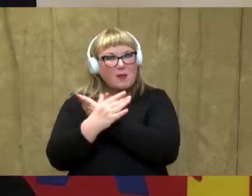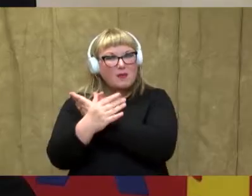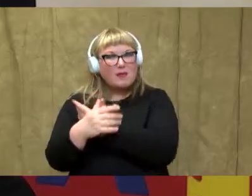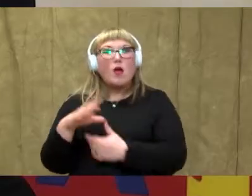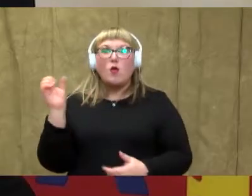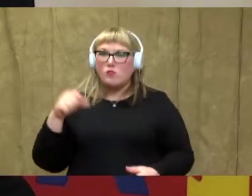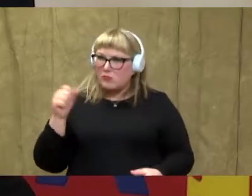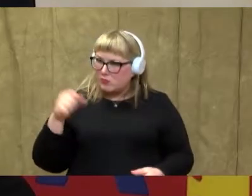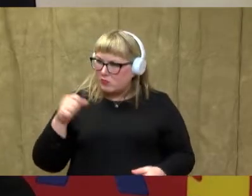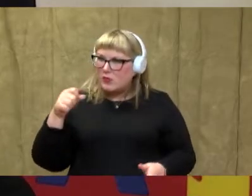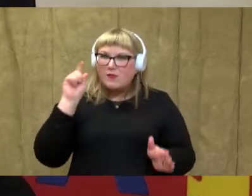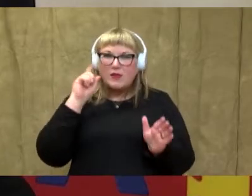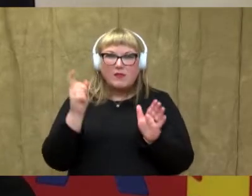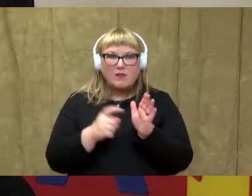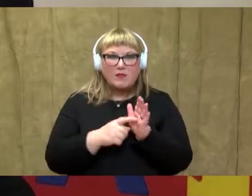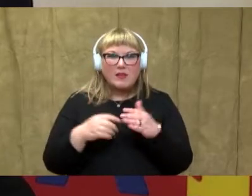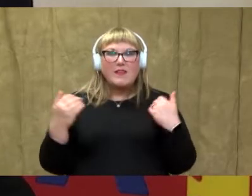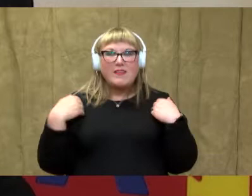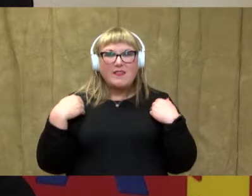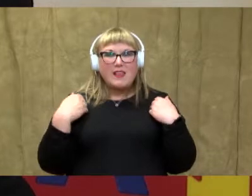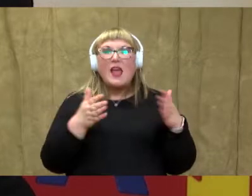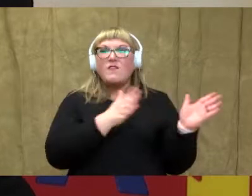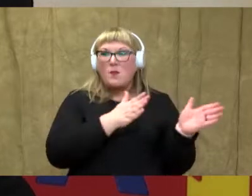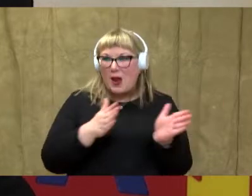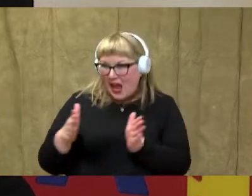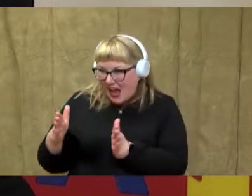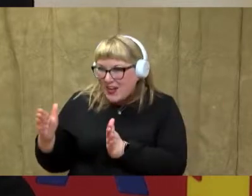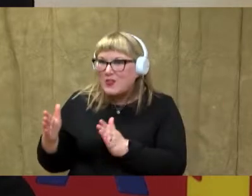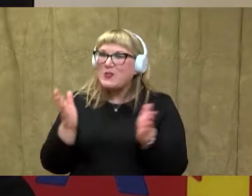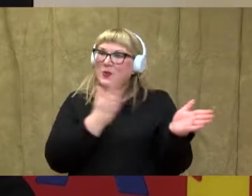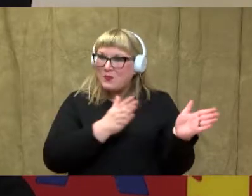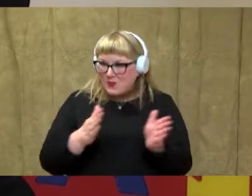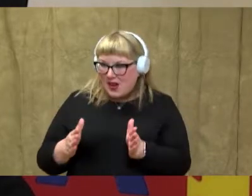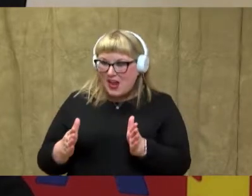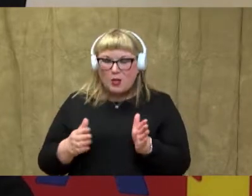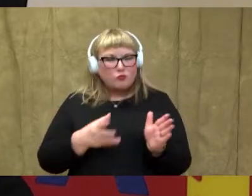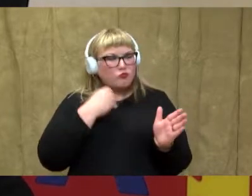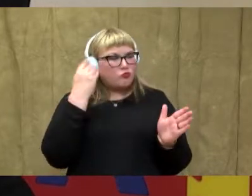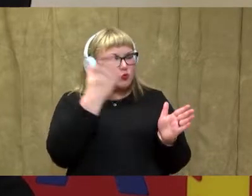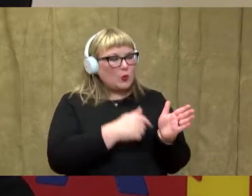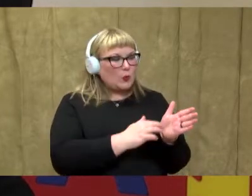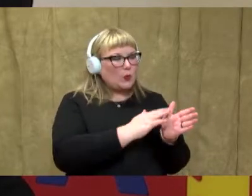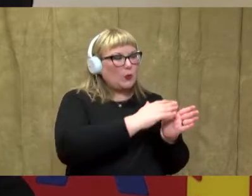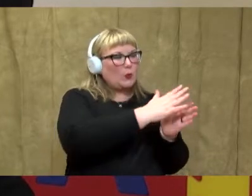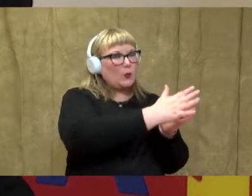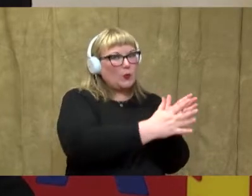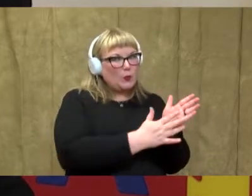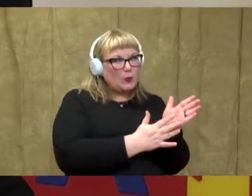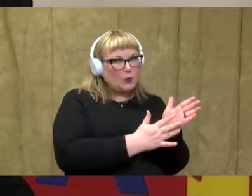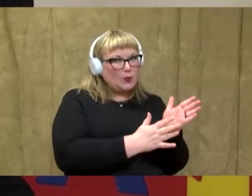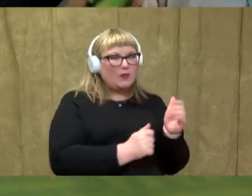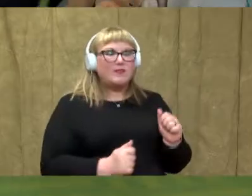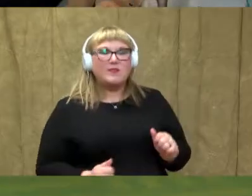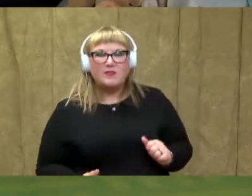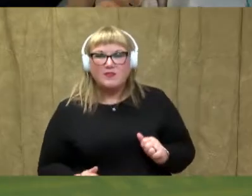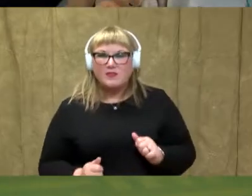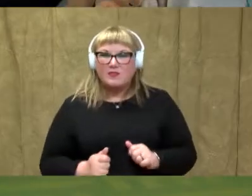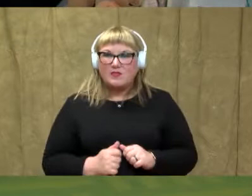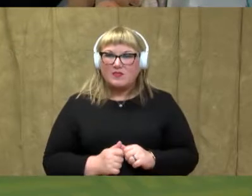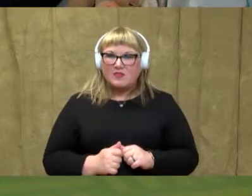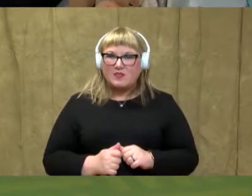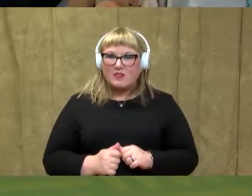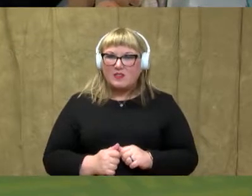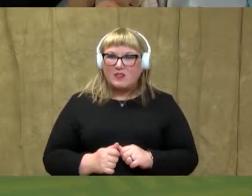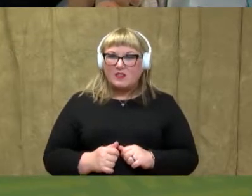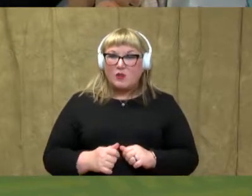notice something about the butterflies. They have patterns. They have patterns. So what is a pattern, Miss Morris? Well, I've got the